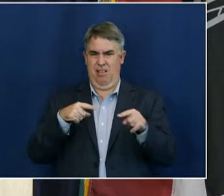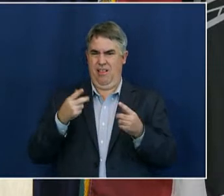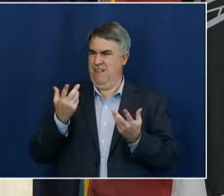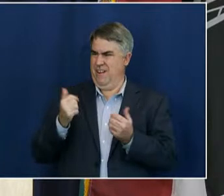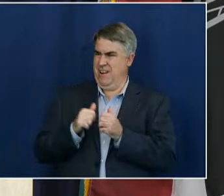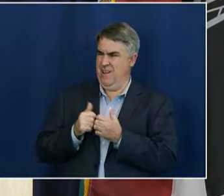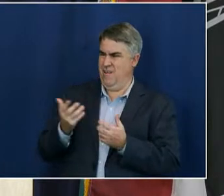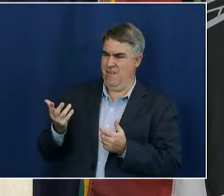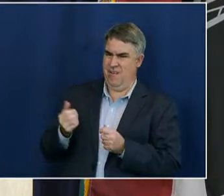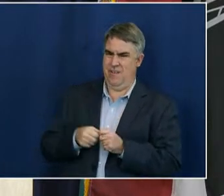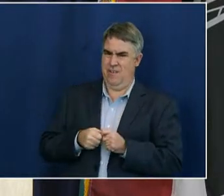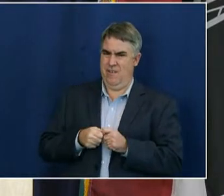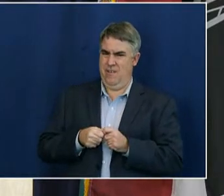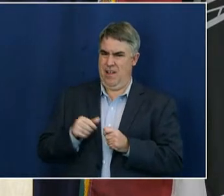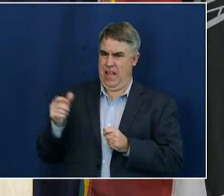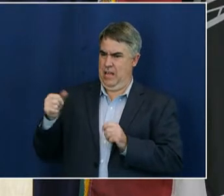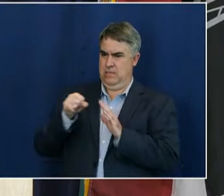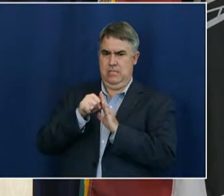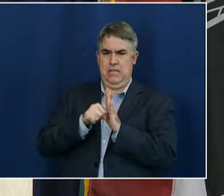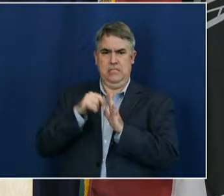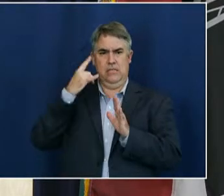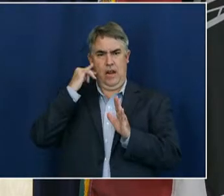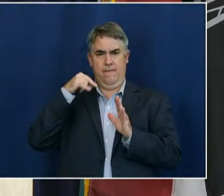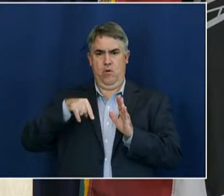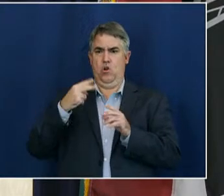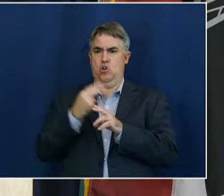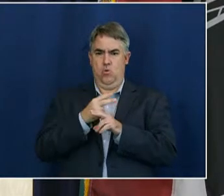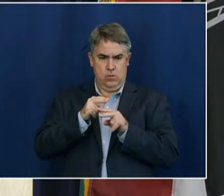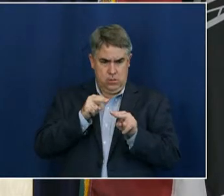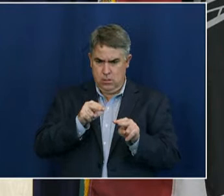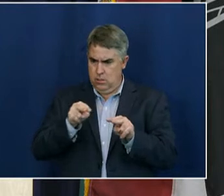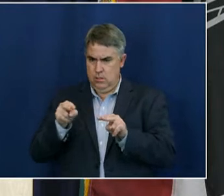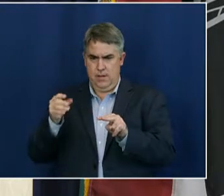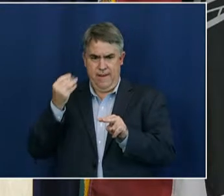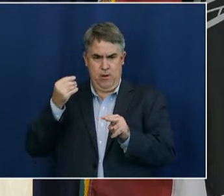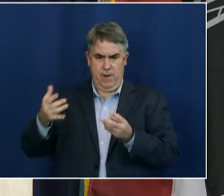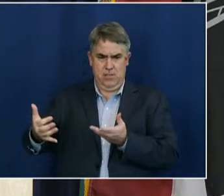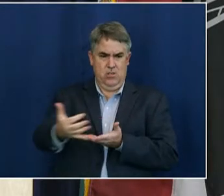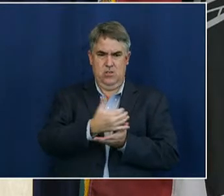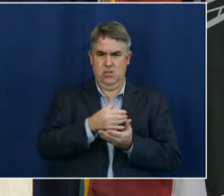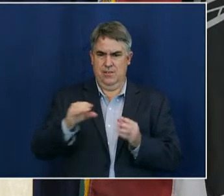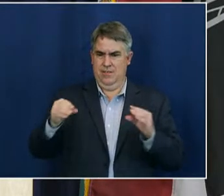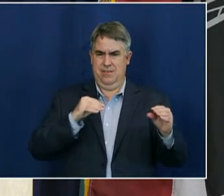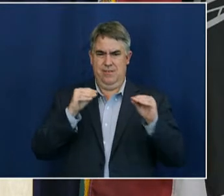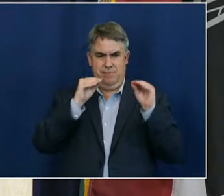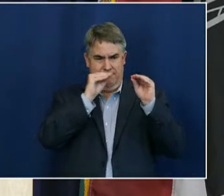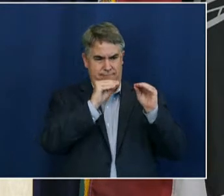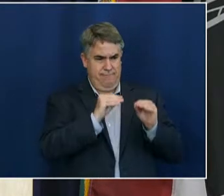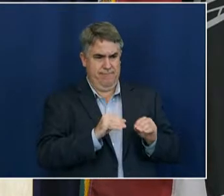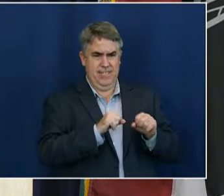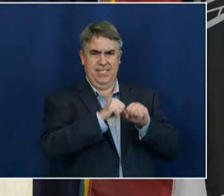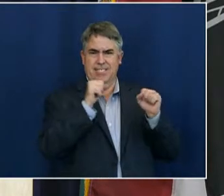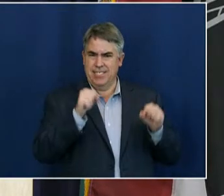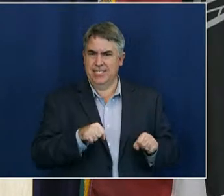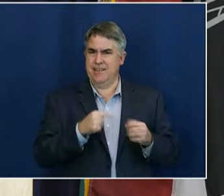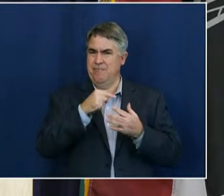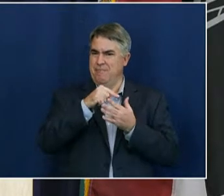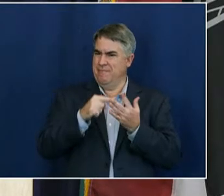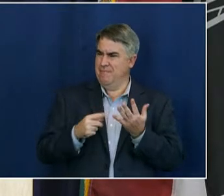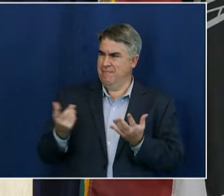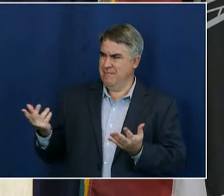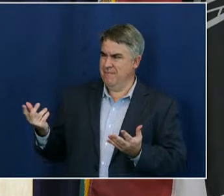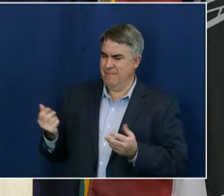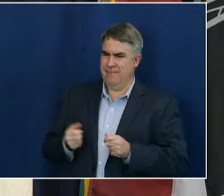the state using these two data sources to inform vaccine allocations in the county? Are they prioritizing counties based